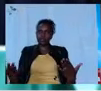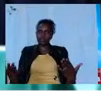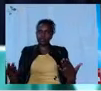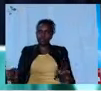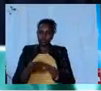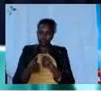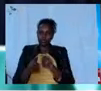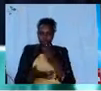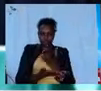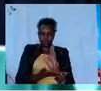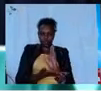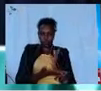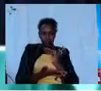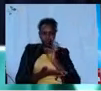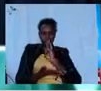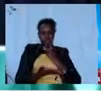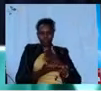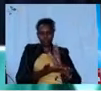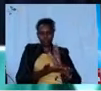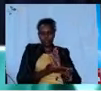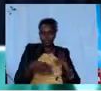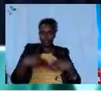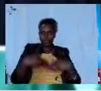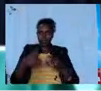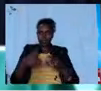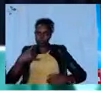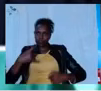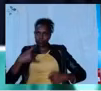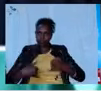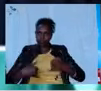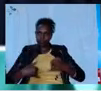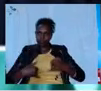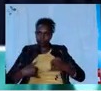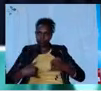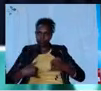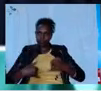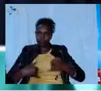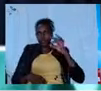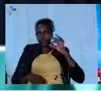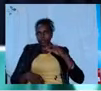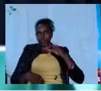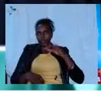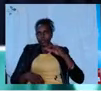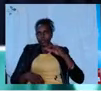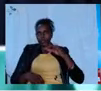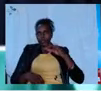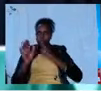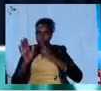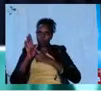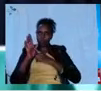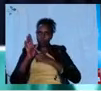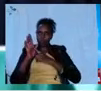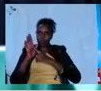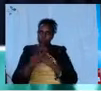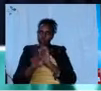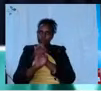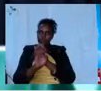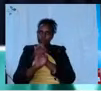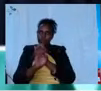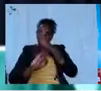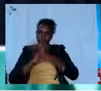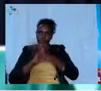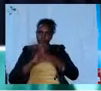staff. Like tree planted by the waterside, grant us the fruit of your spirit. Send us out as the salt of the earth, and as the light of the